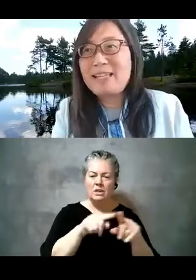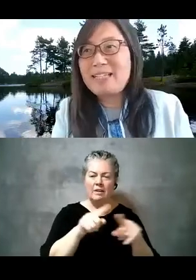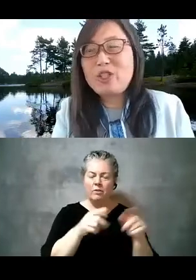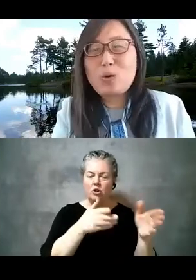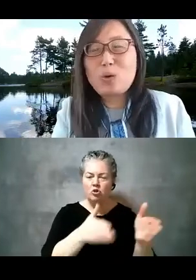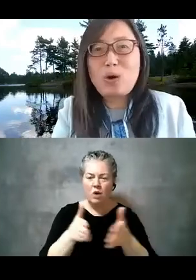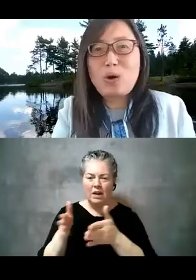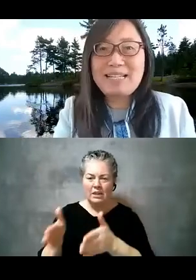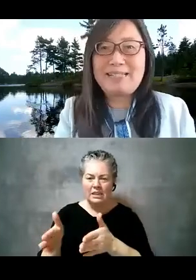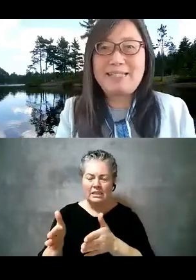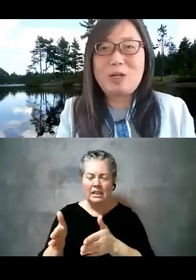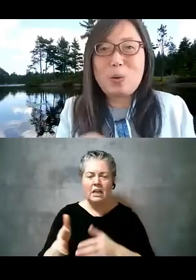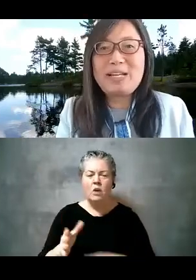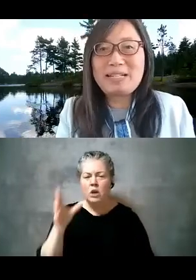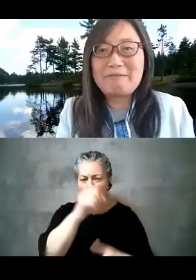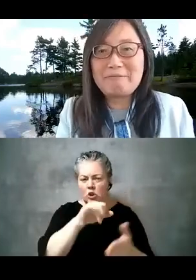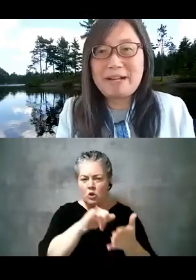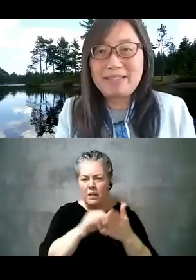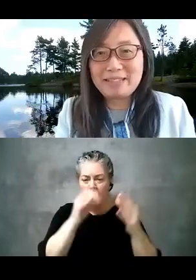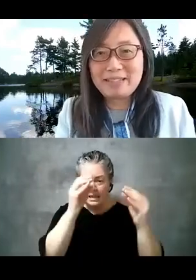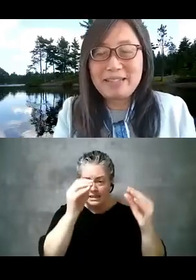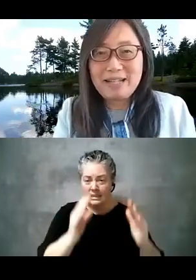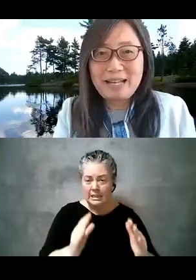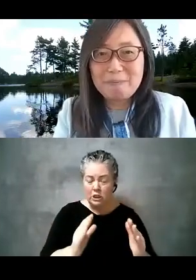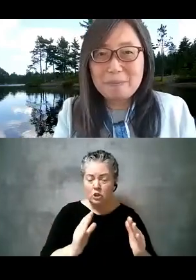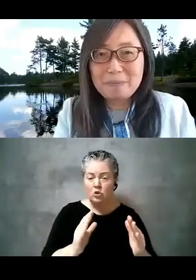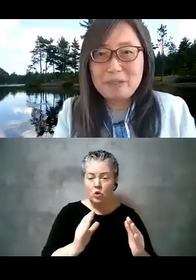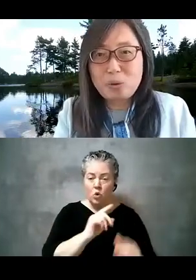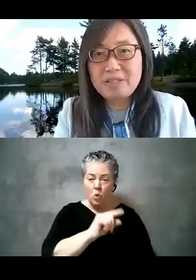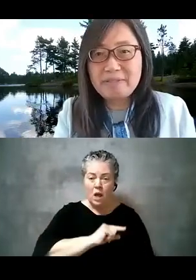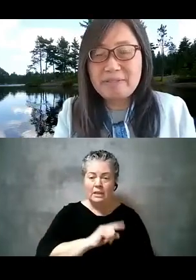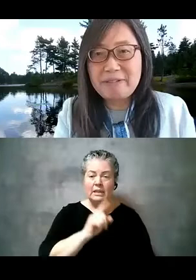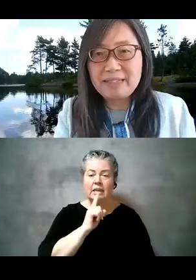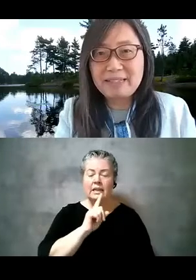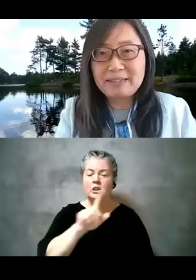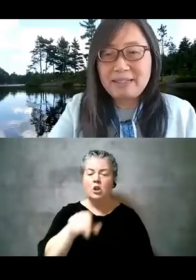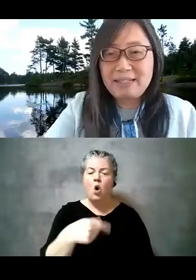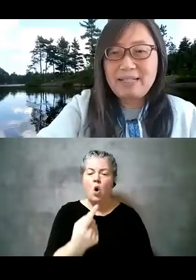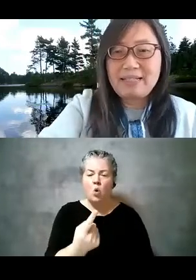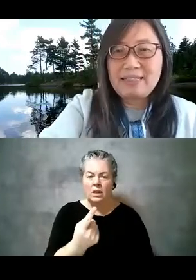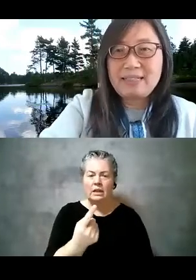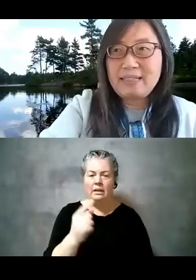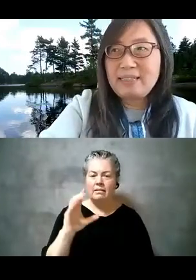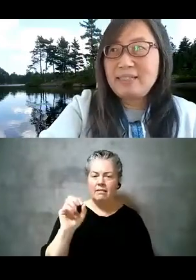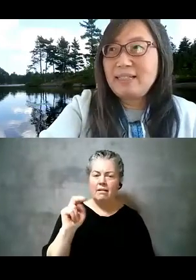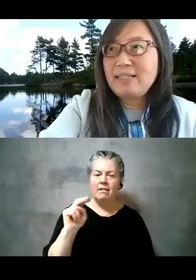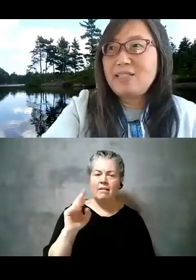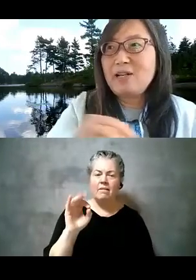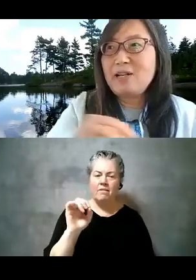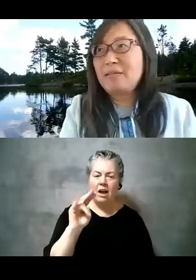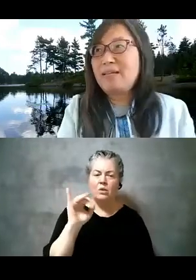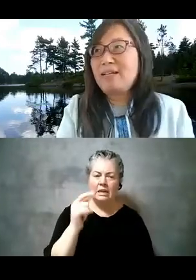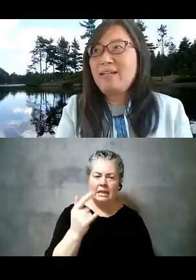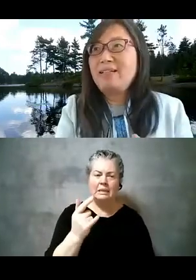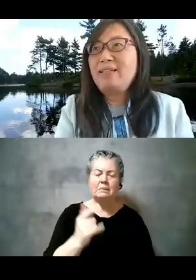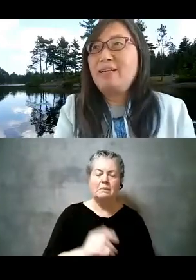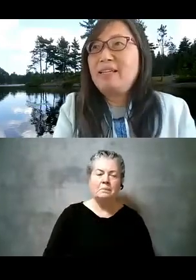assumption that the teacher quality is the only confounding source of confounding.